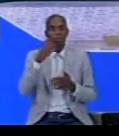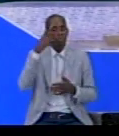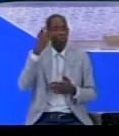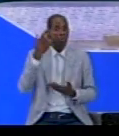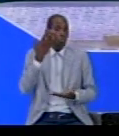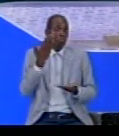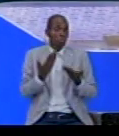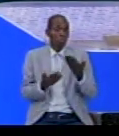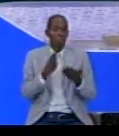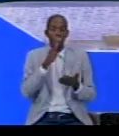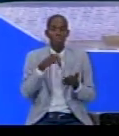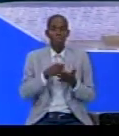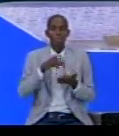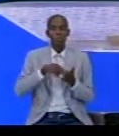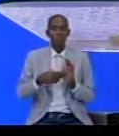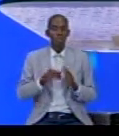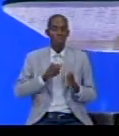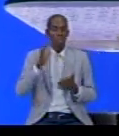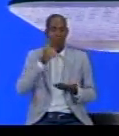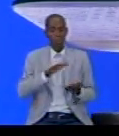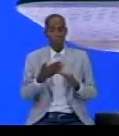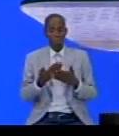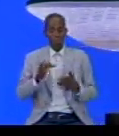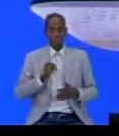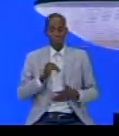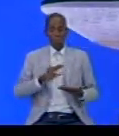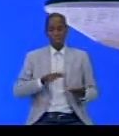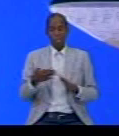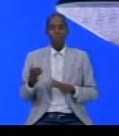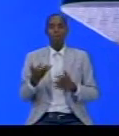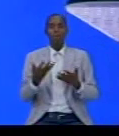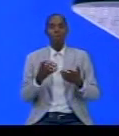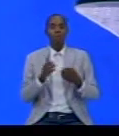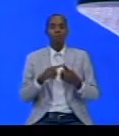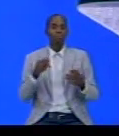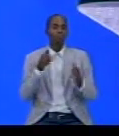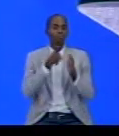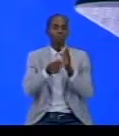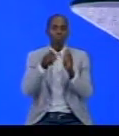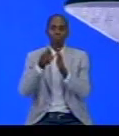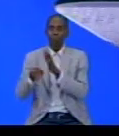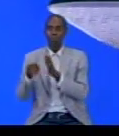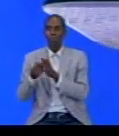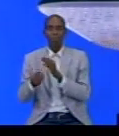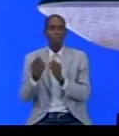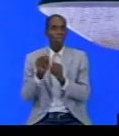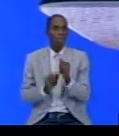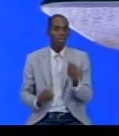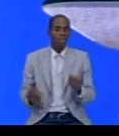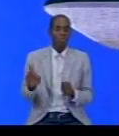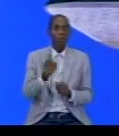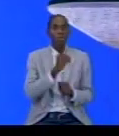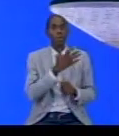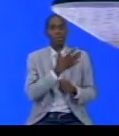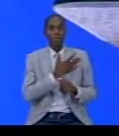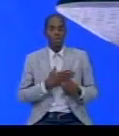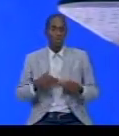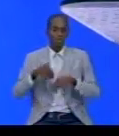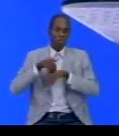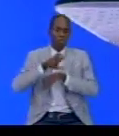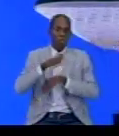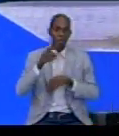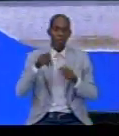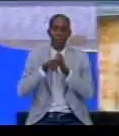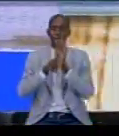it means I'm going to die before I die. He wanted to just slay everybody. And he sent the executioner